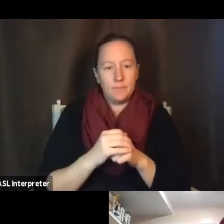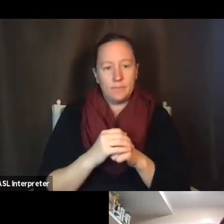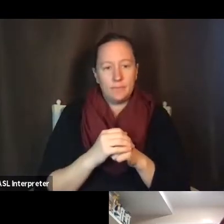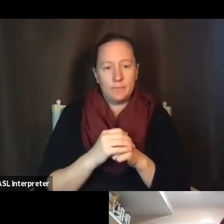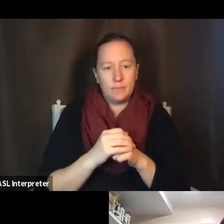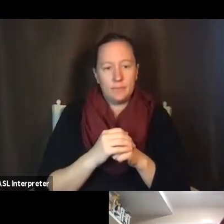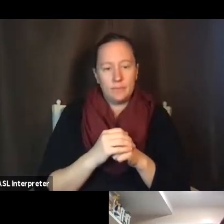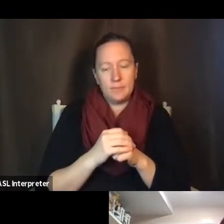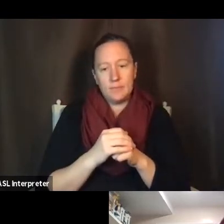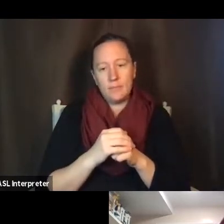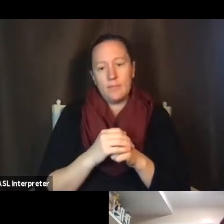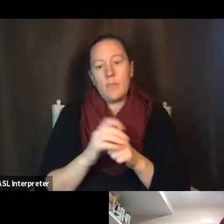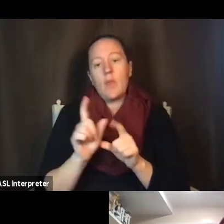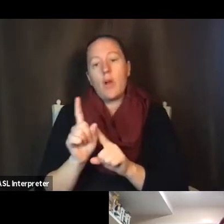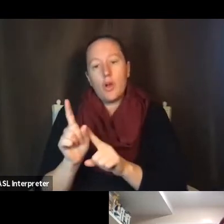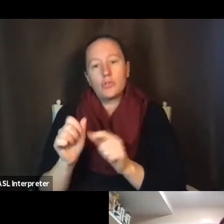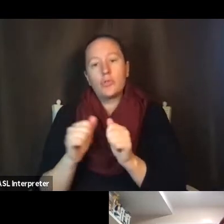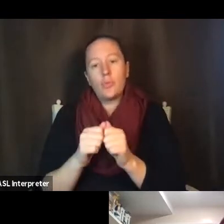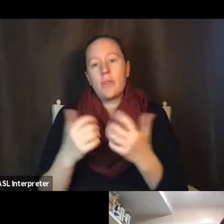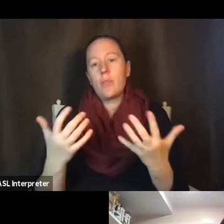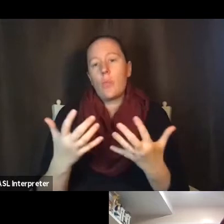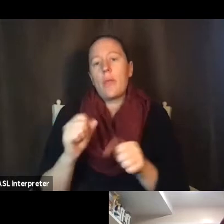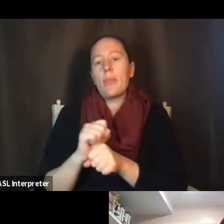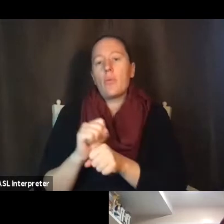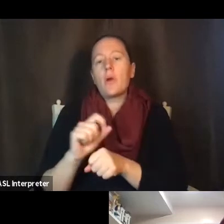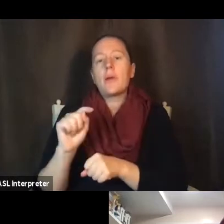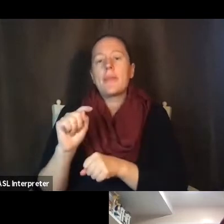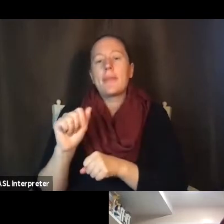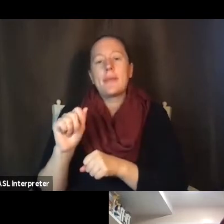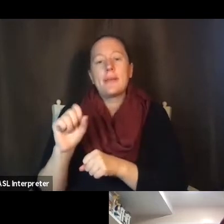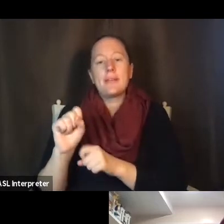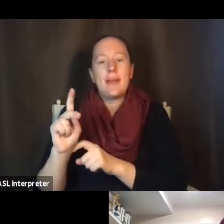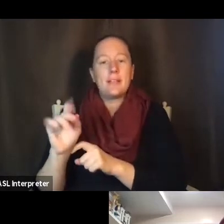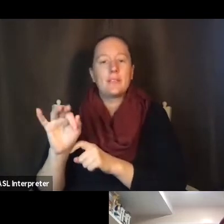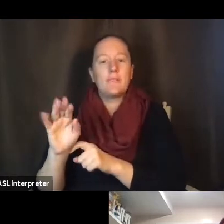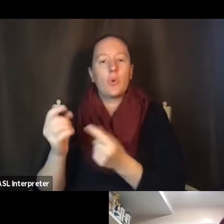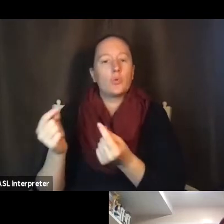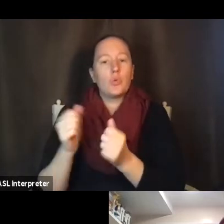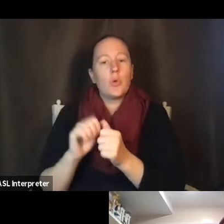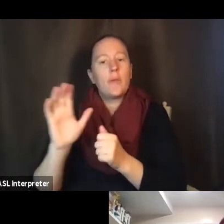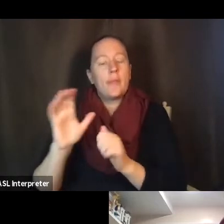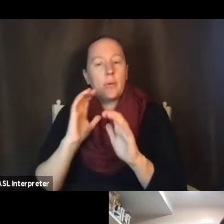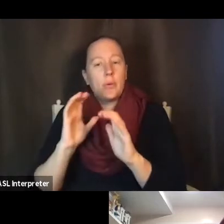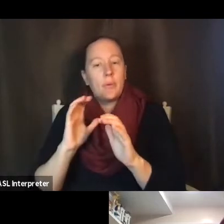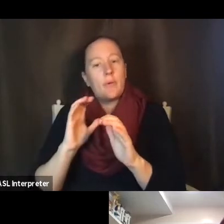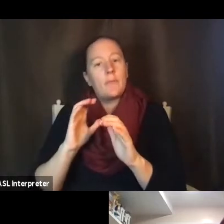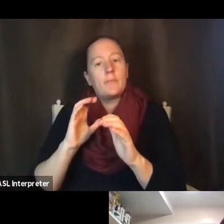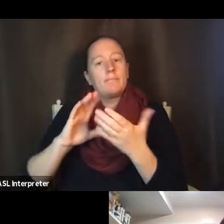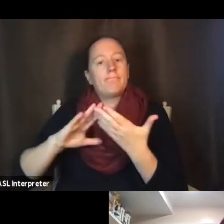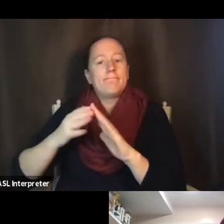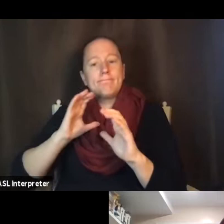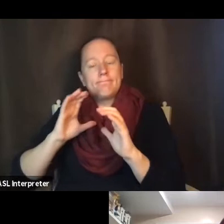work that the task force was doing in its community conversations. There were a lot of convenings related to